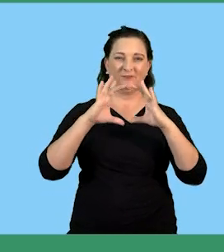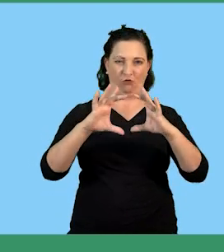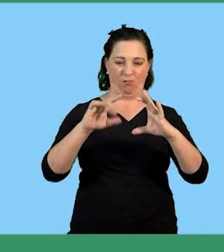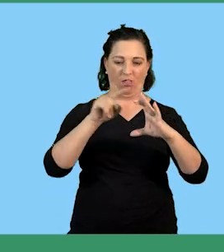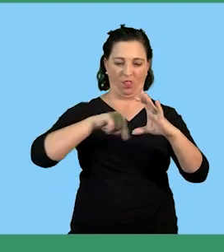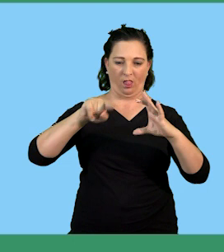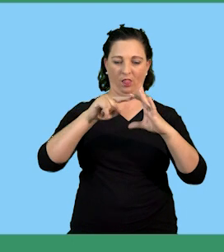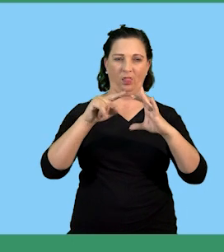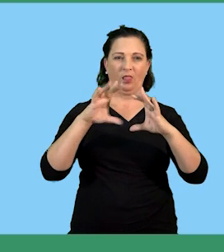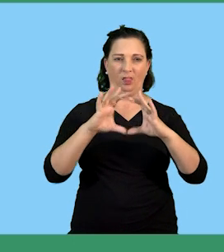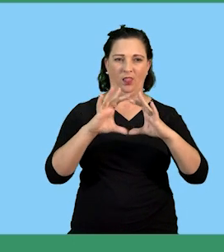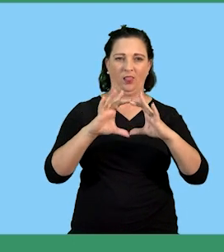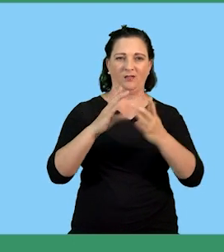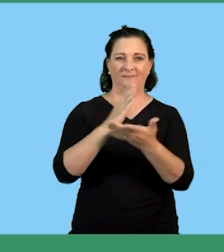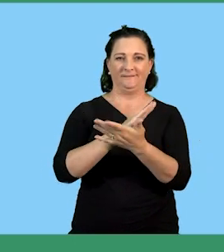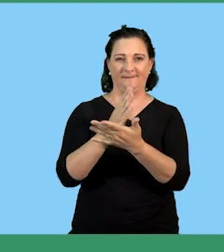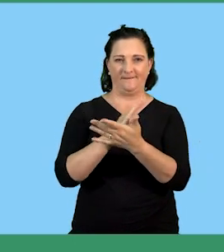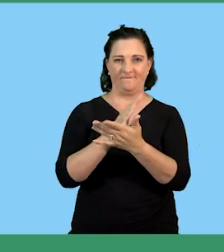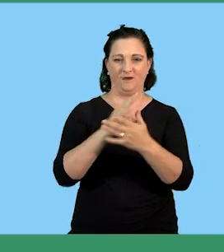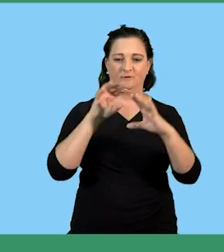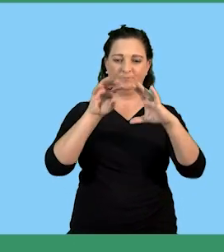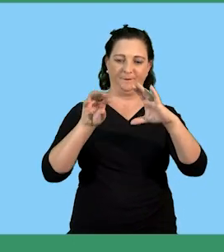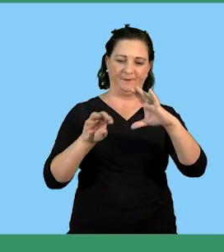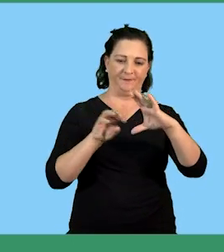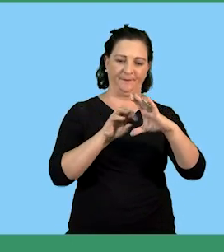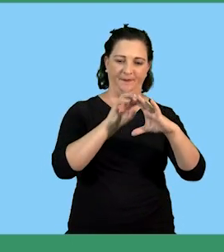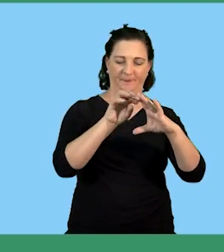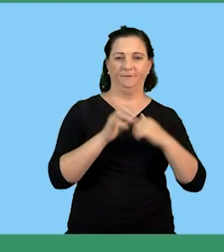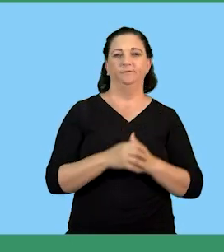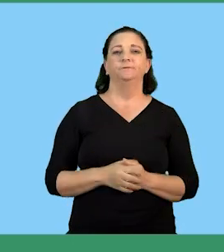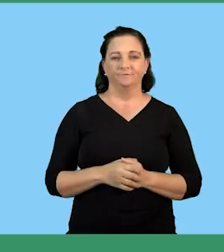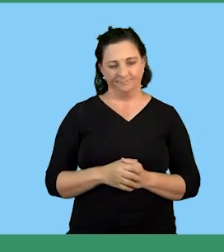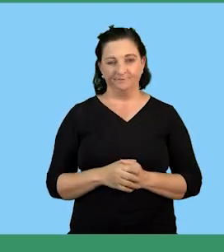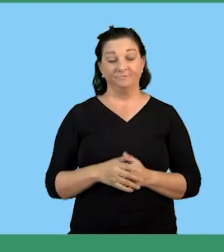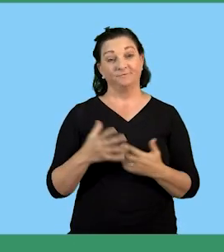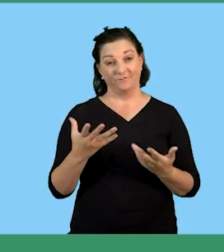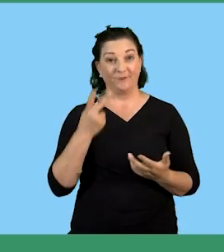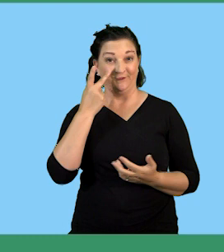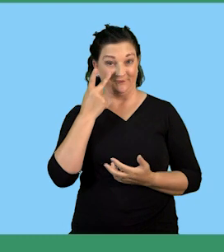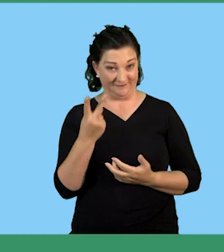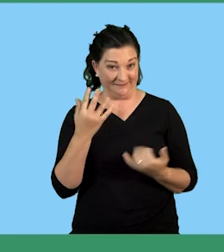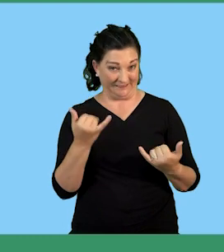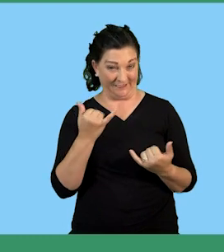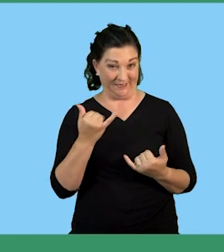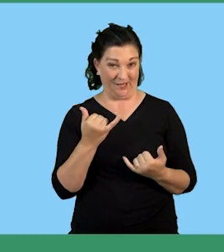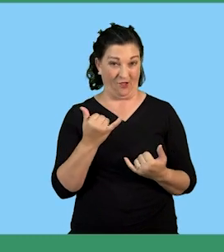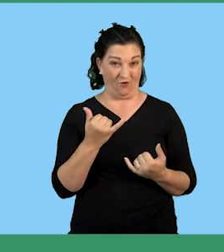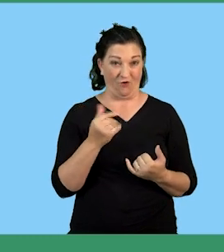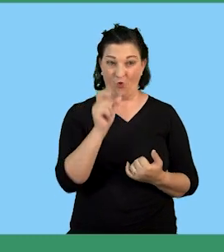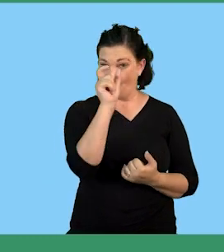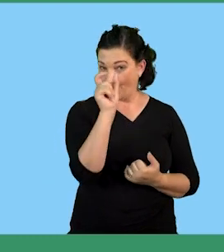it's a graph that is divided into segments. So already I'm sure you've seen,